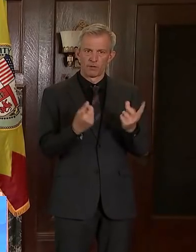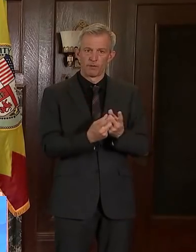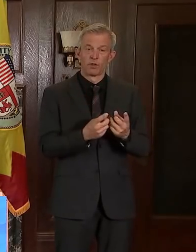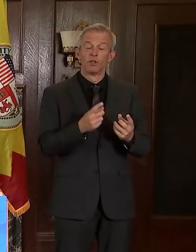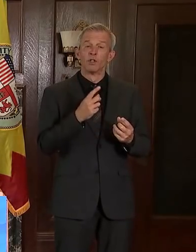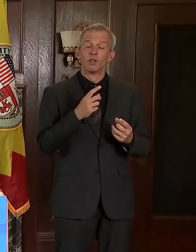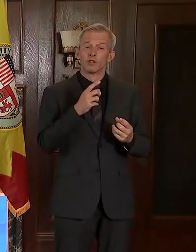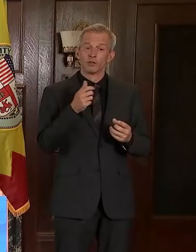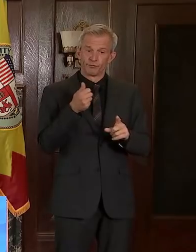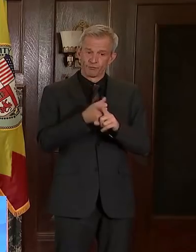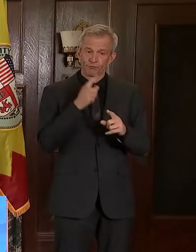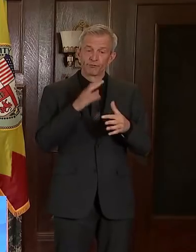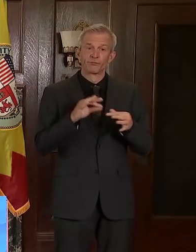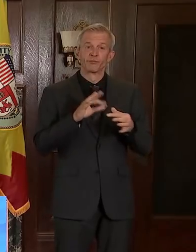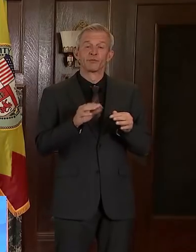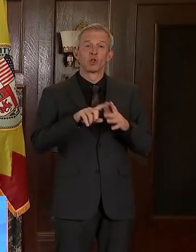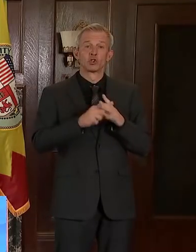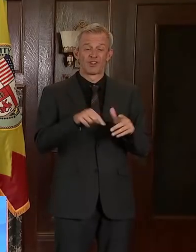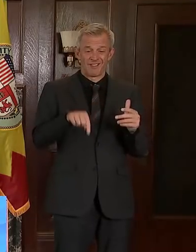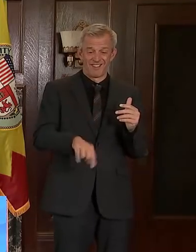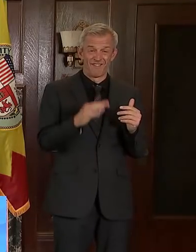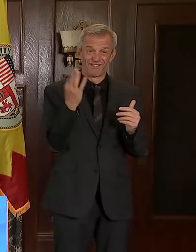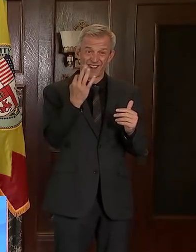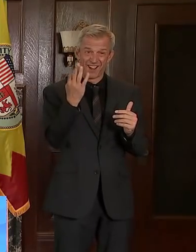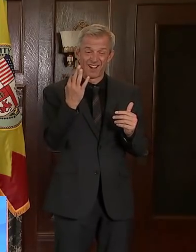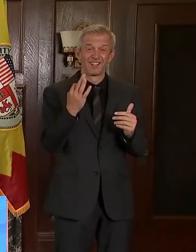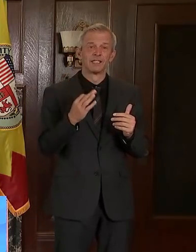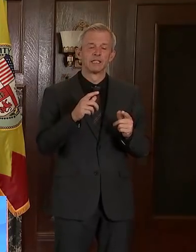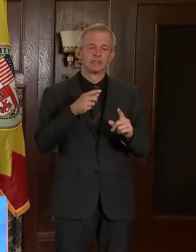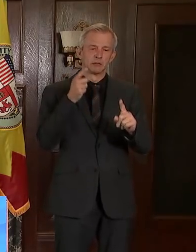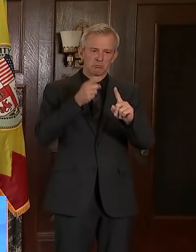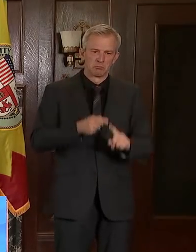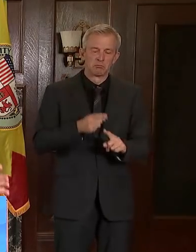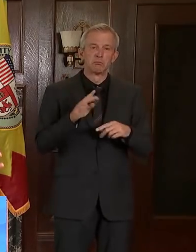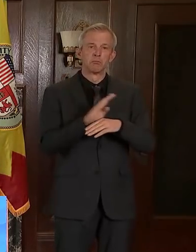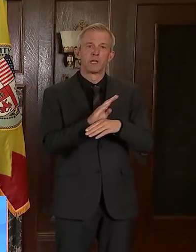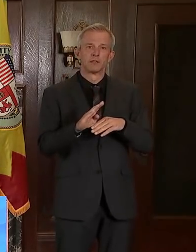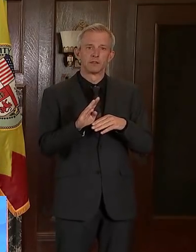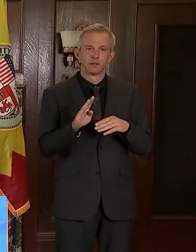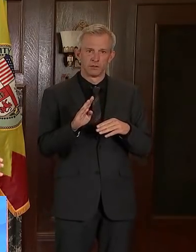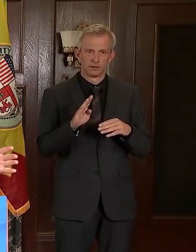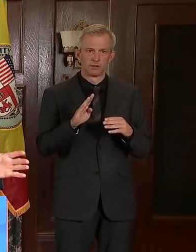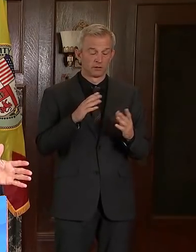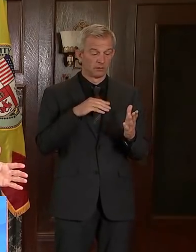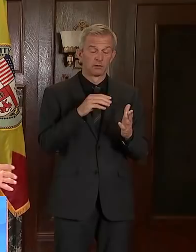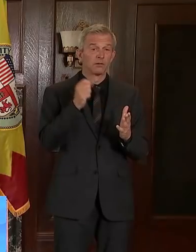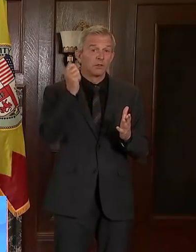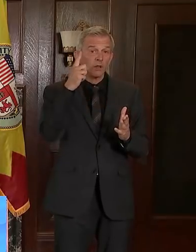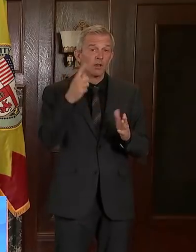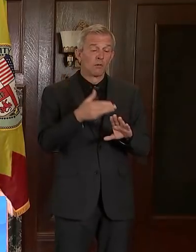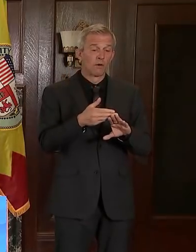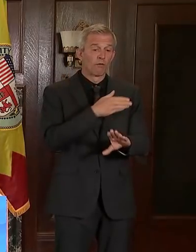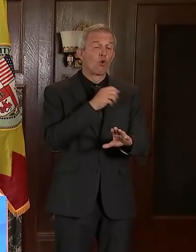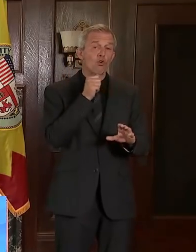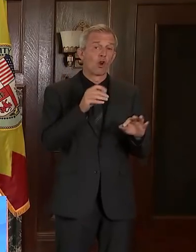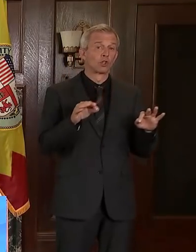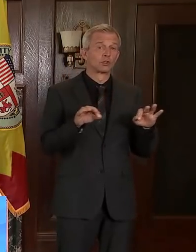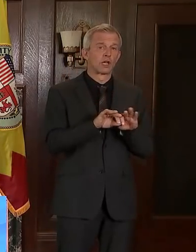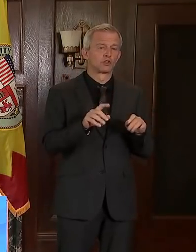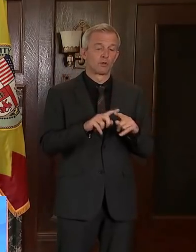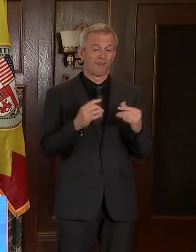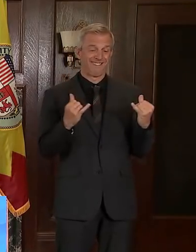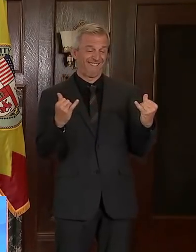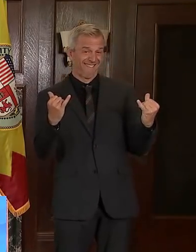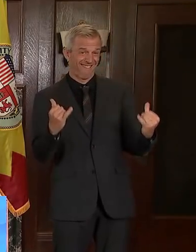certain retail businesses in the county of Los Angeles will be permitted, listed as non-essential before, are now going to be permitted